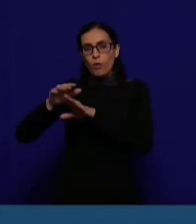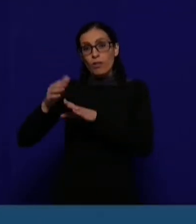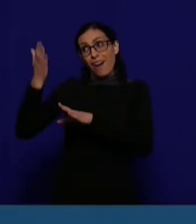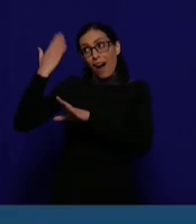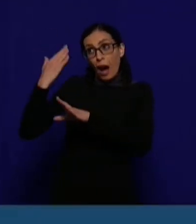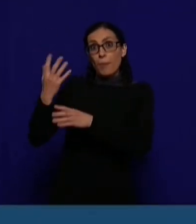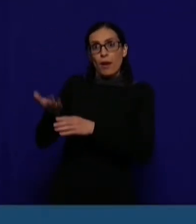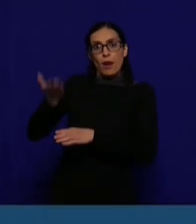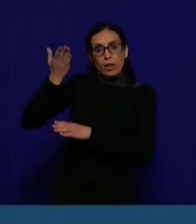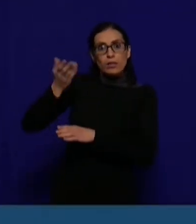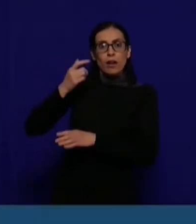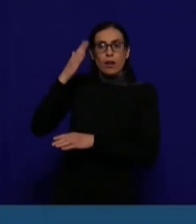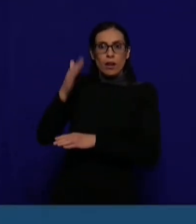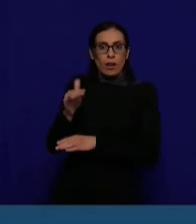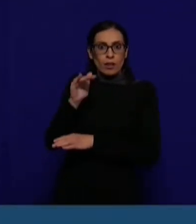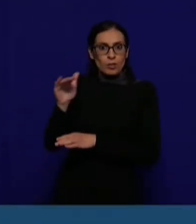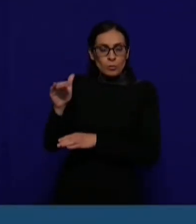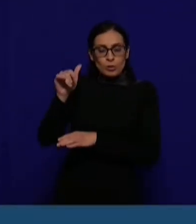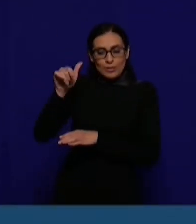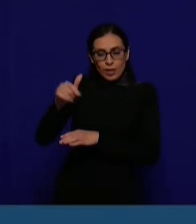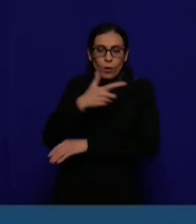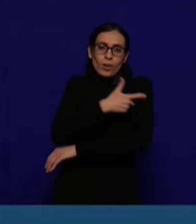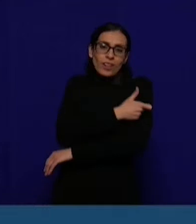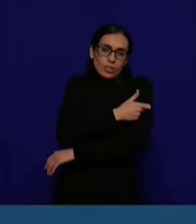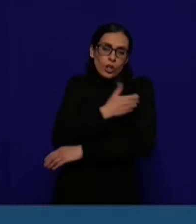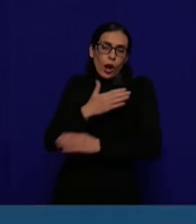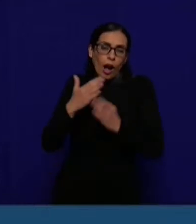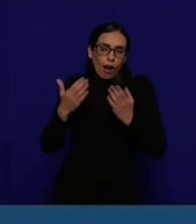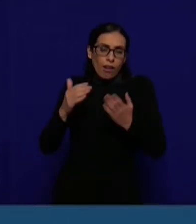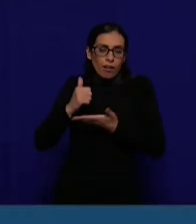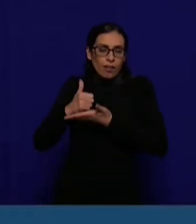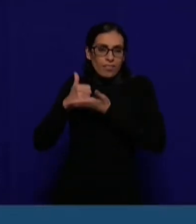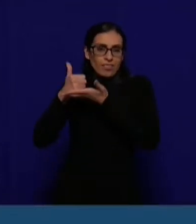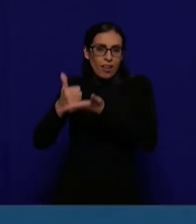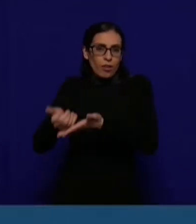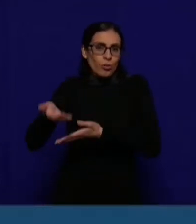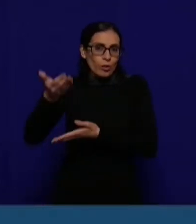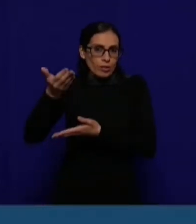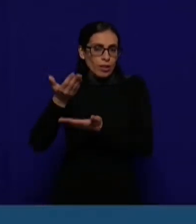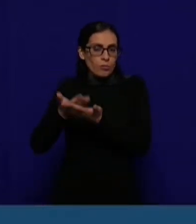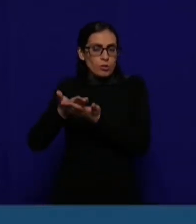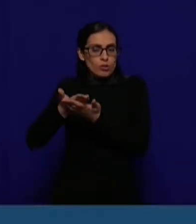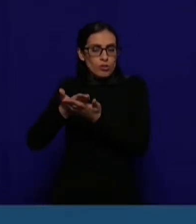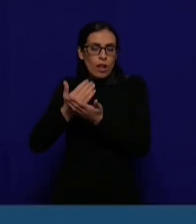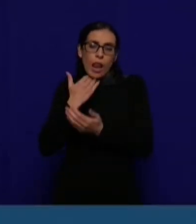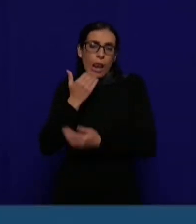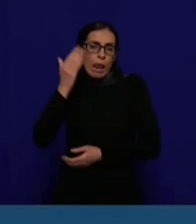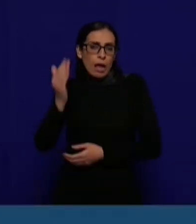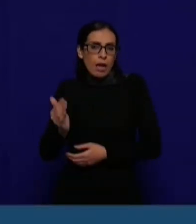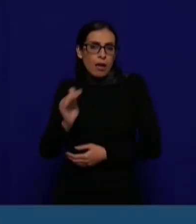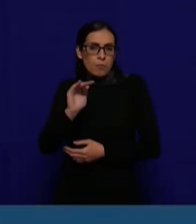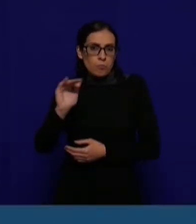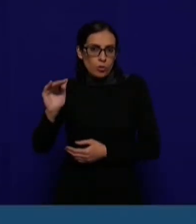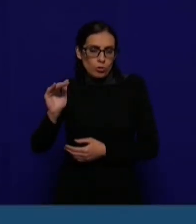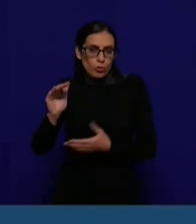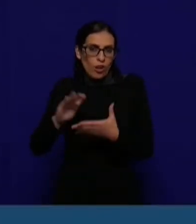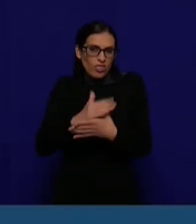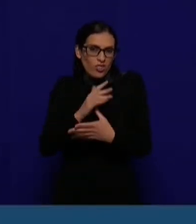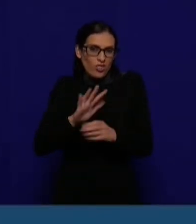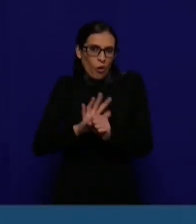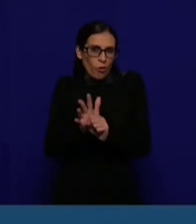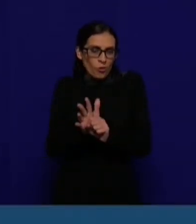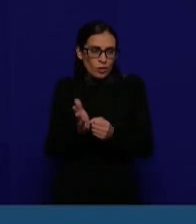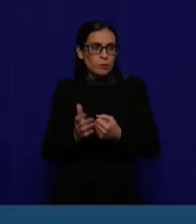tal-każijiet, hemmhekk aħna dawn ukoll ġew imlaqmin. U nibqgħu nappellaw lil kulħadd li ġejtu offruti it-tilqim